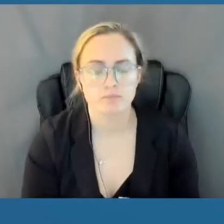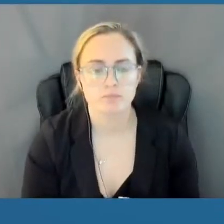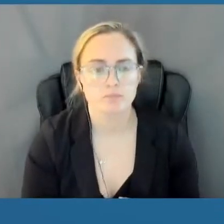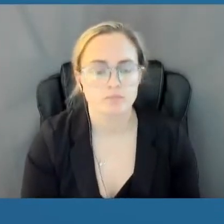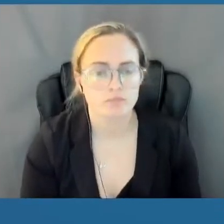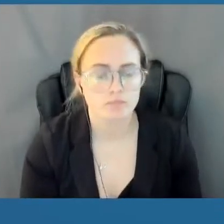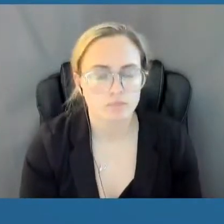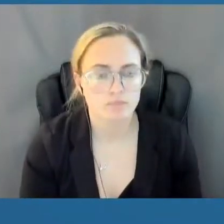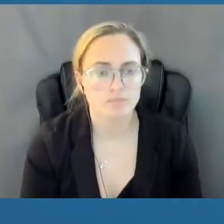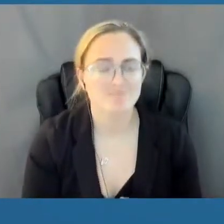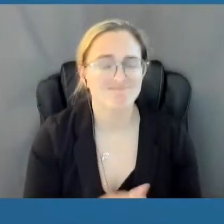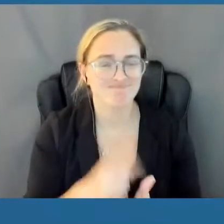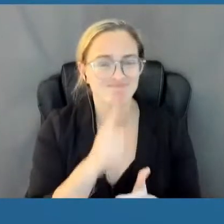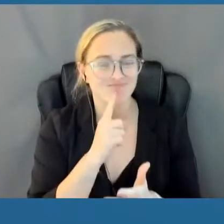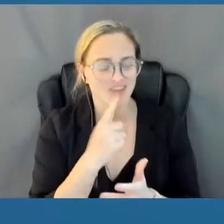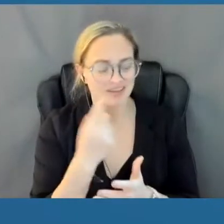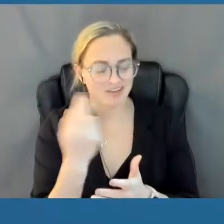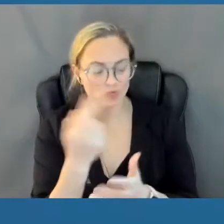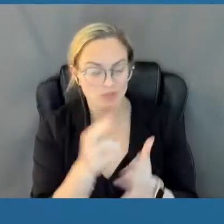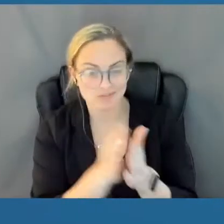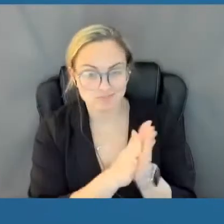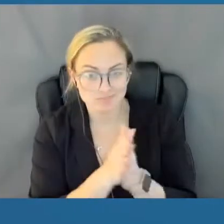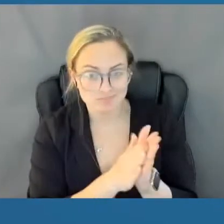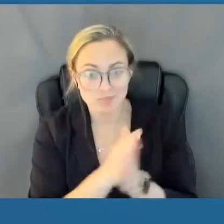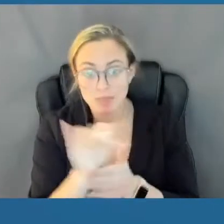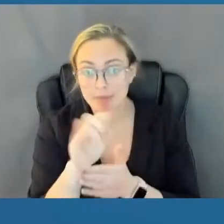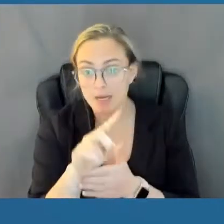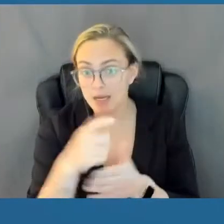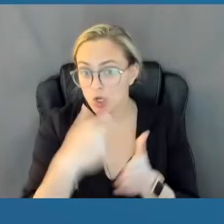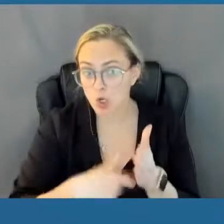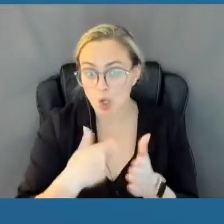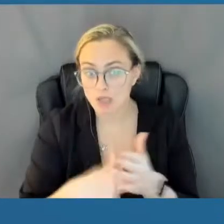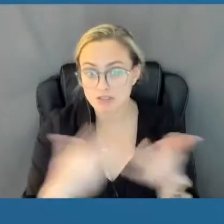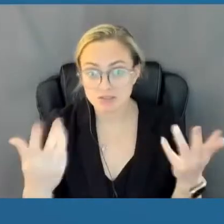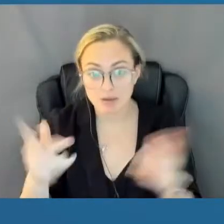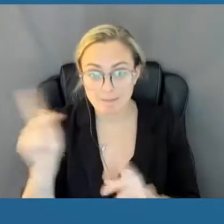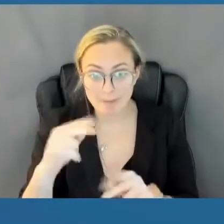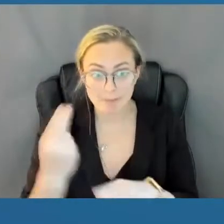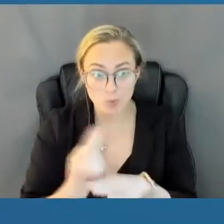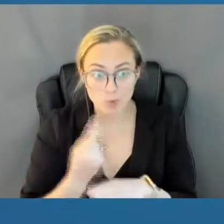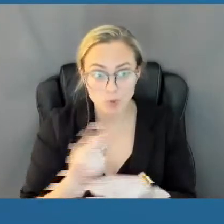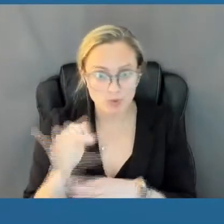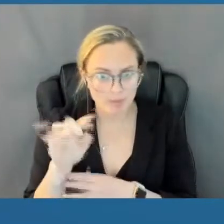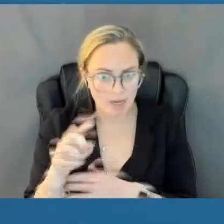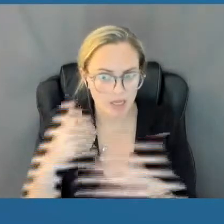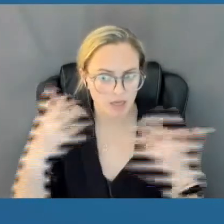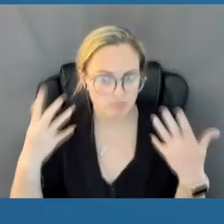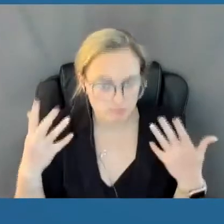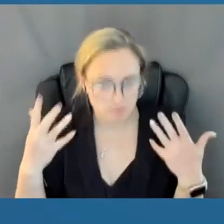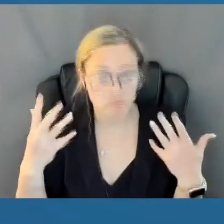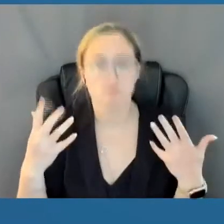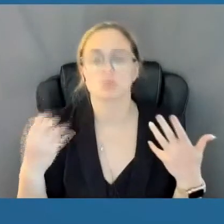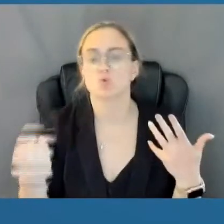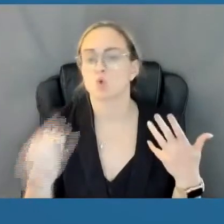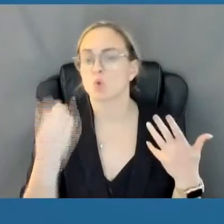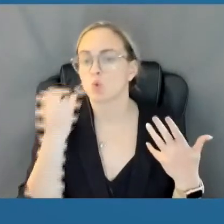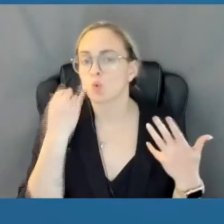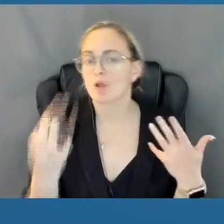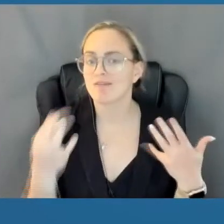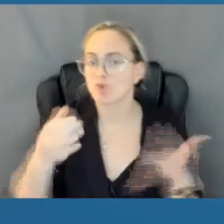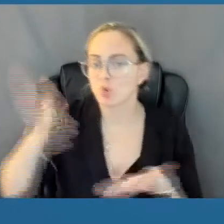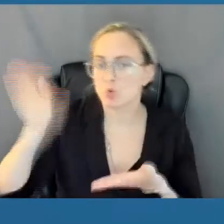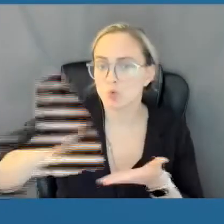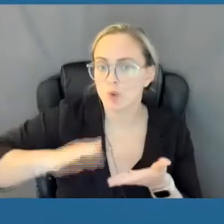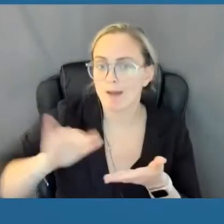The real drivers of what the Medicaid costs are is people using Medicaid. And so if you are going to cut Medicaid, you